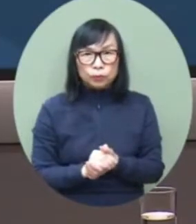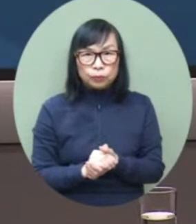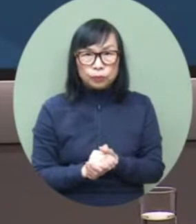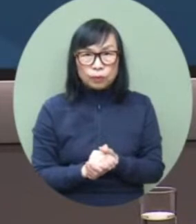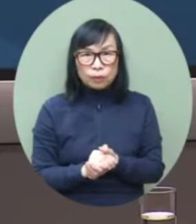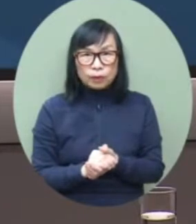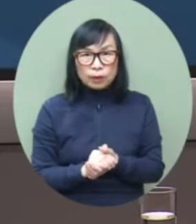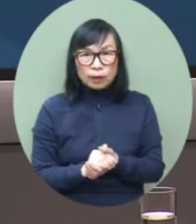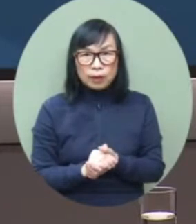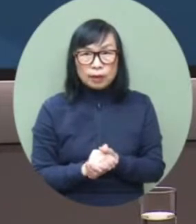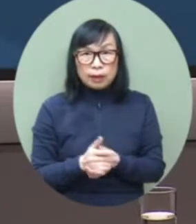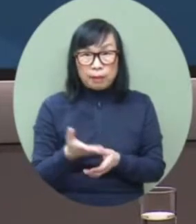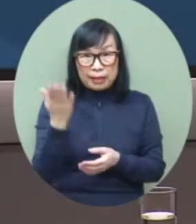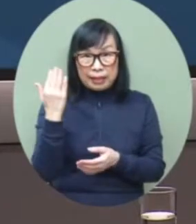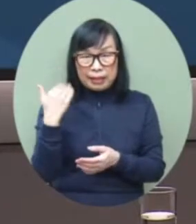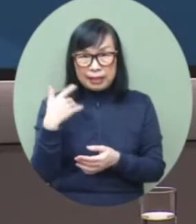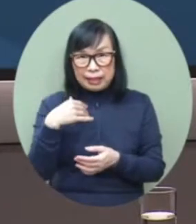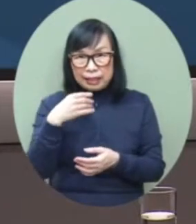test negative,